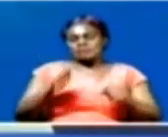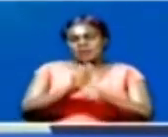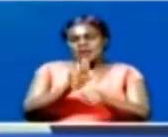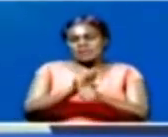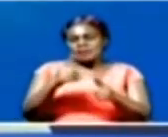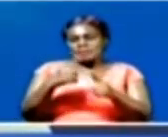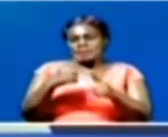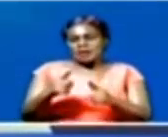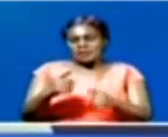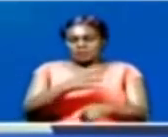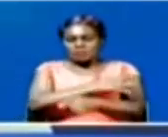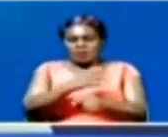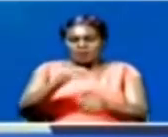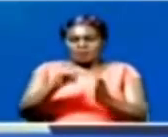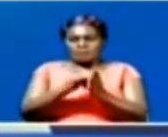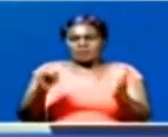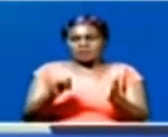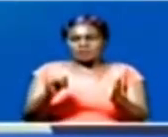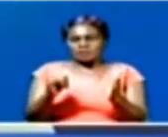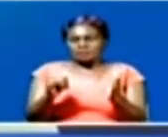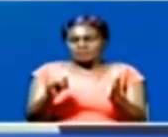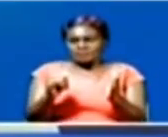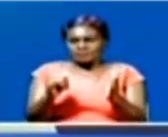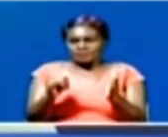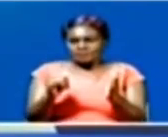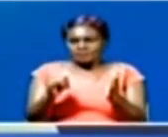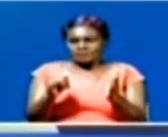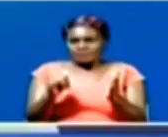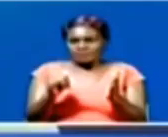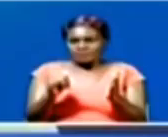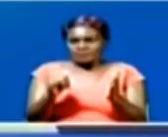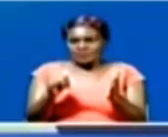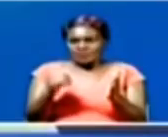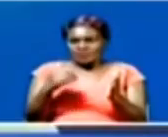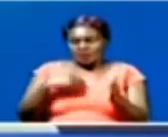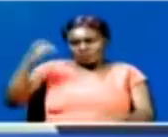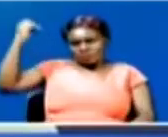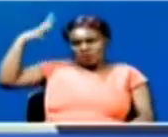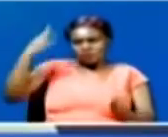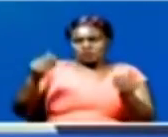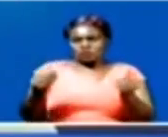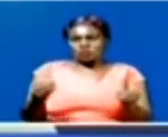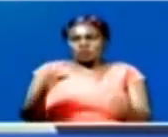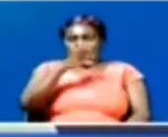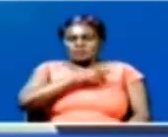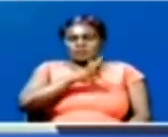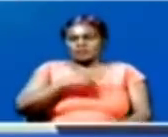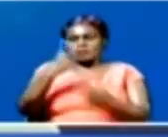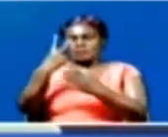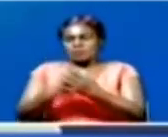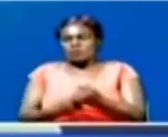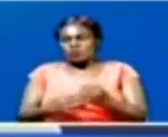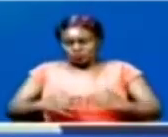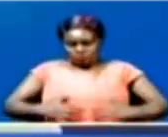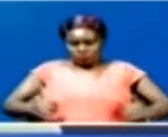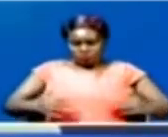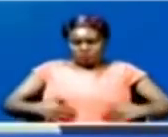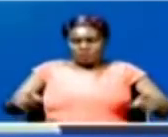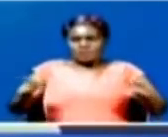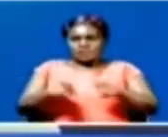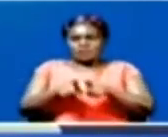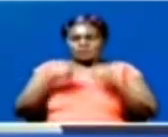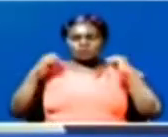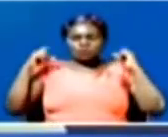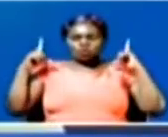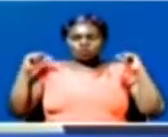now Energy for Impact through the Moving Energy Initiative has come up with solar solutions that will benefit both the refugees as well as the